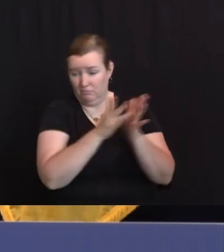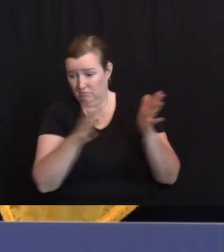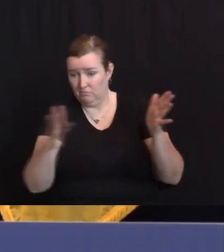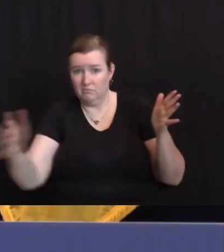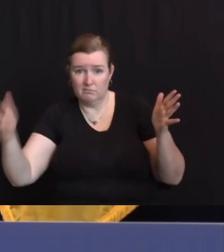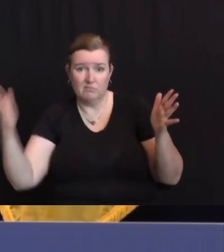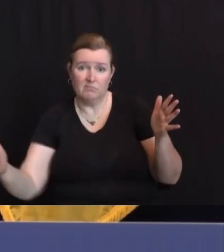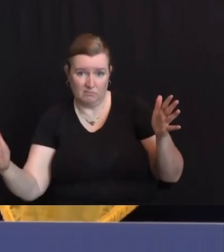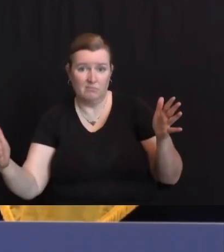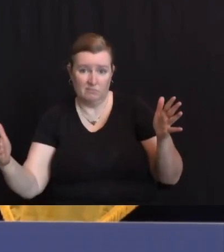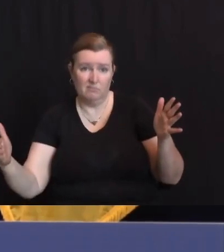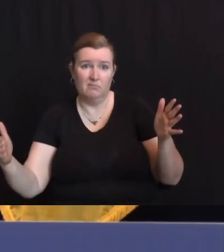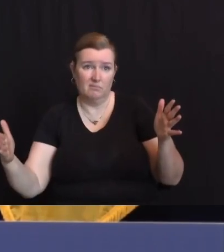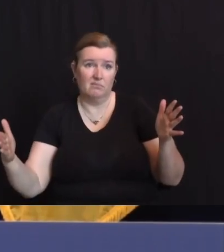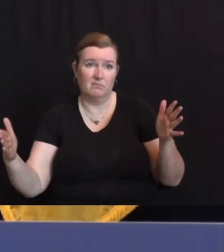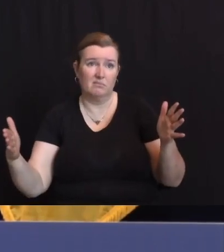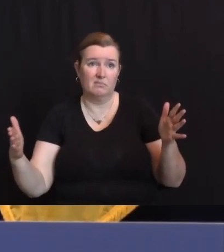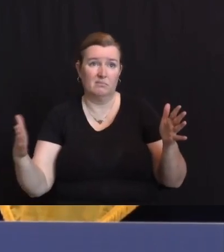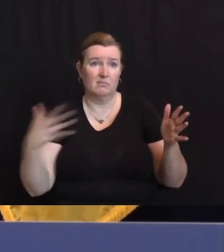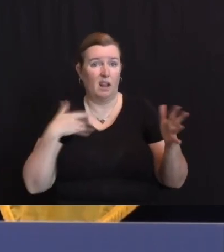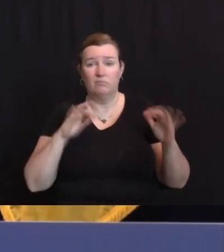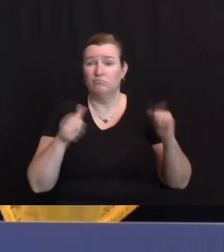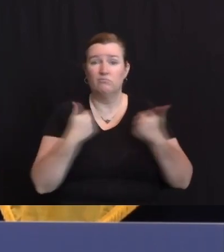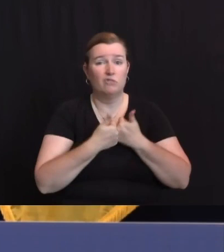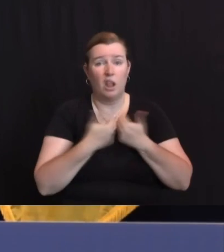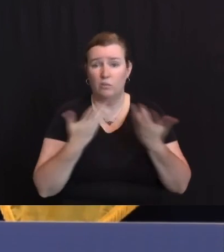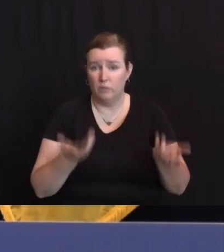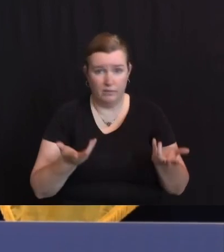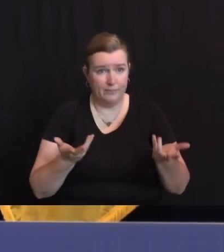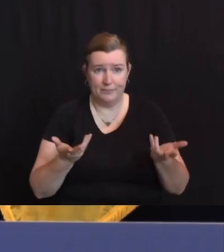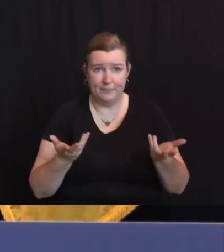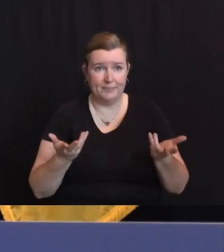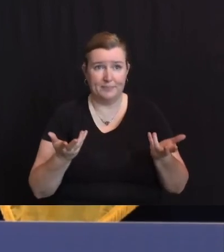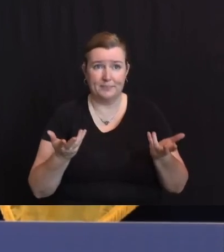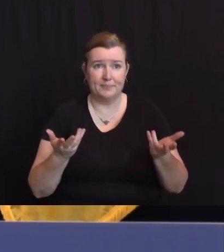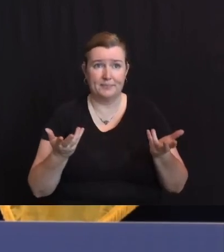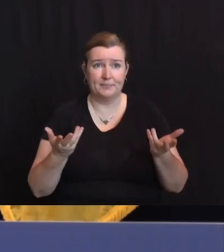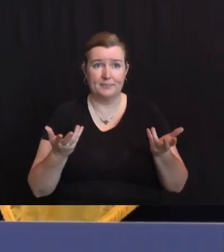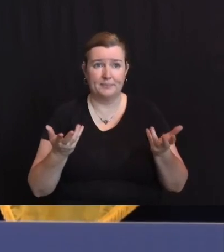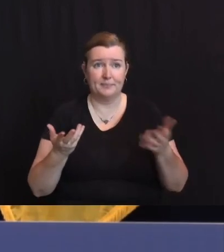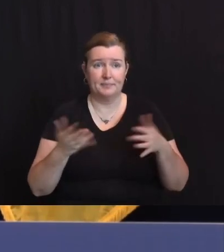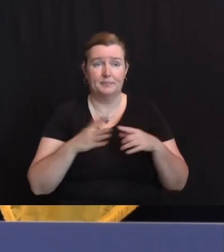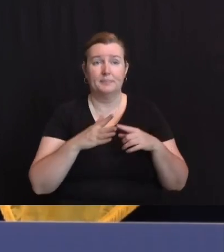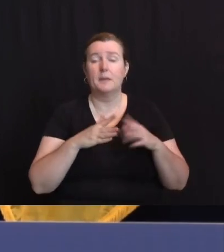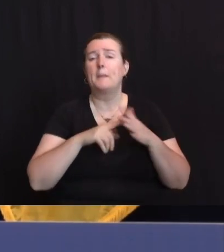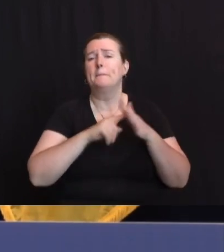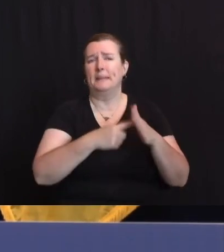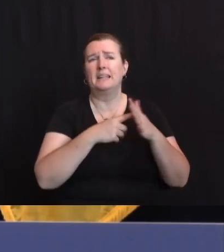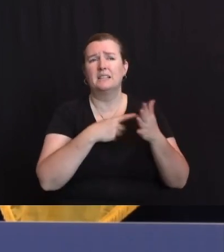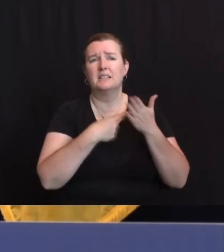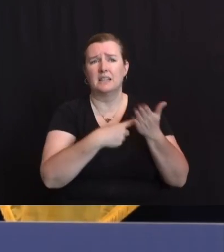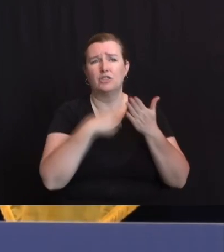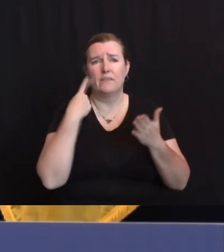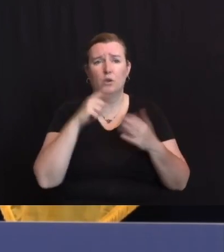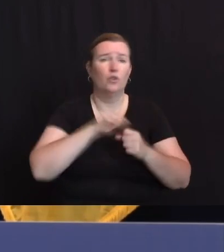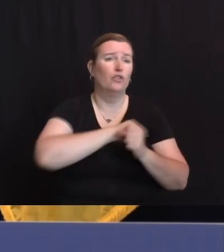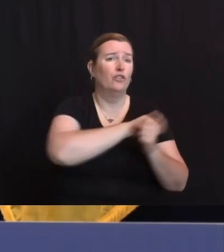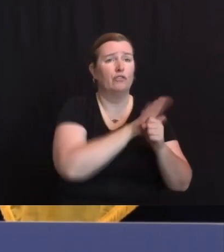The challenges that we've had with the early rounds of coronavirus funds, CARES Act